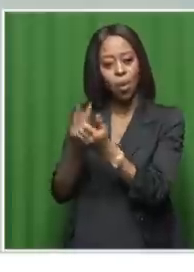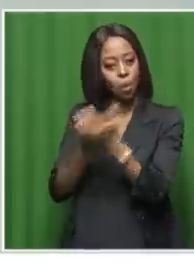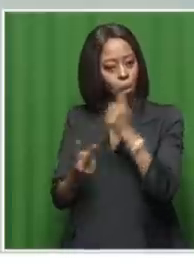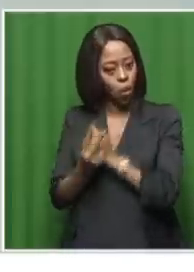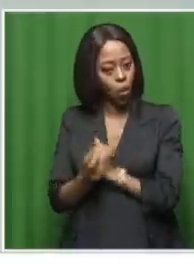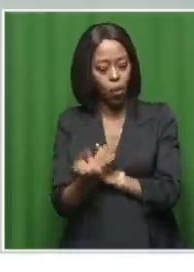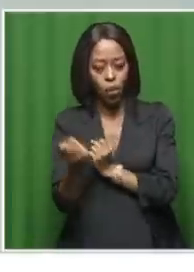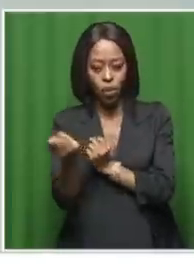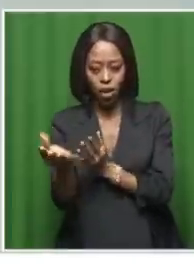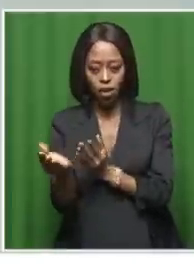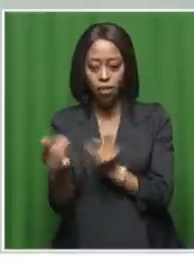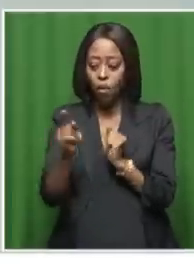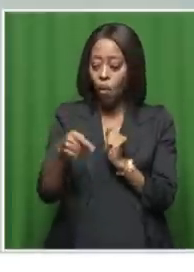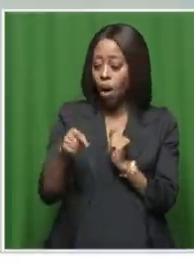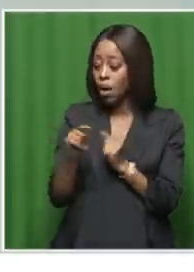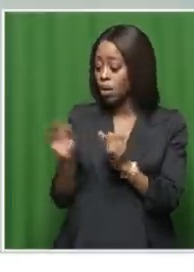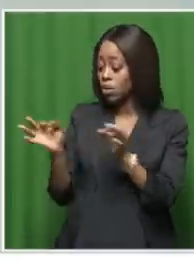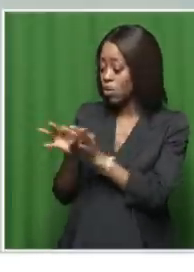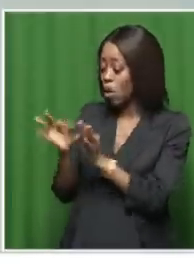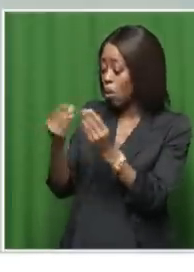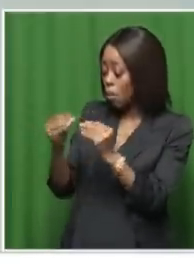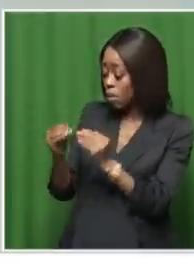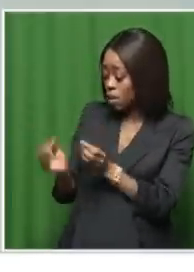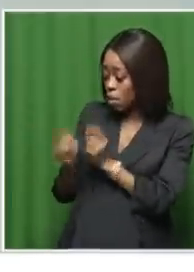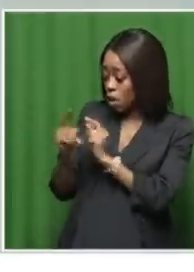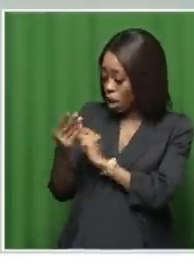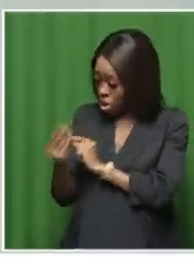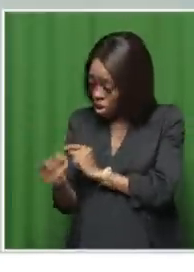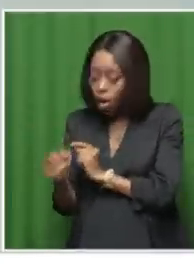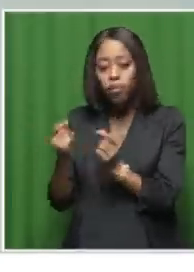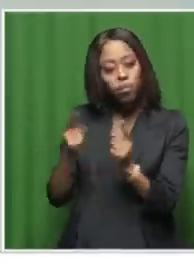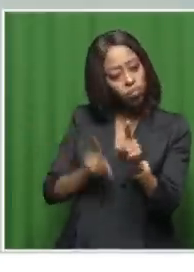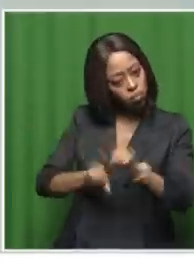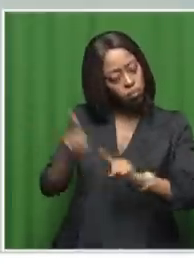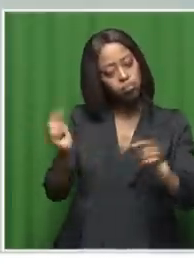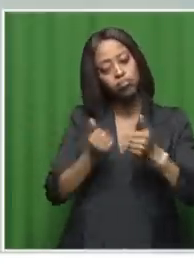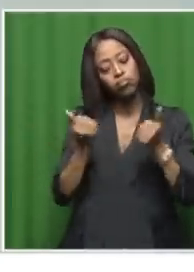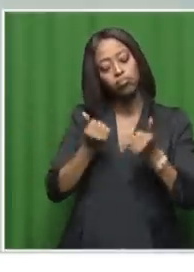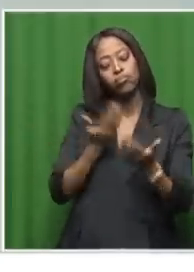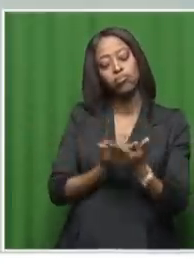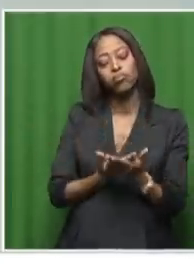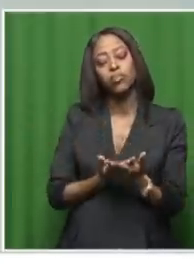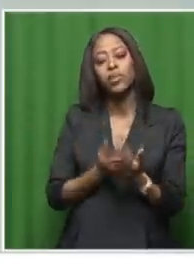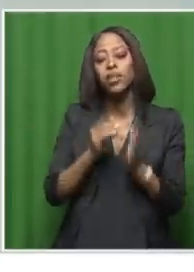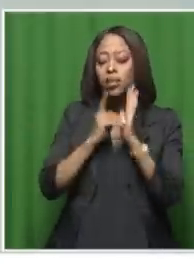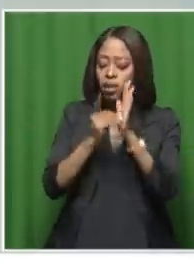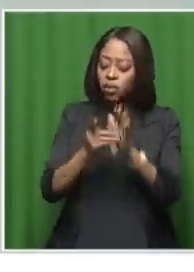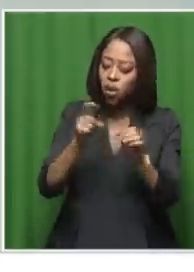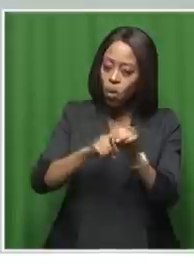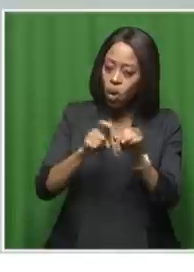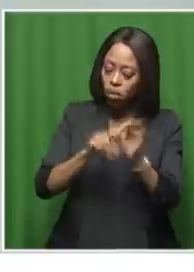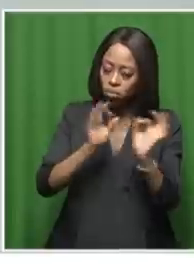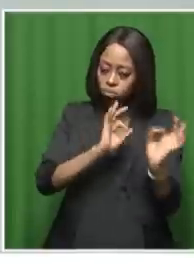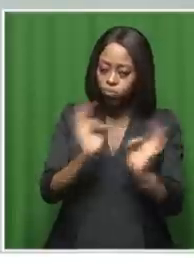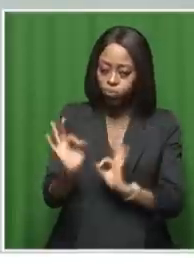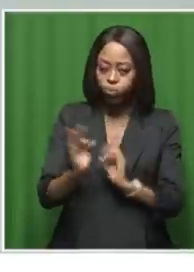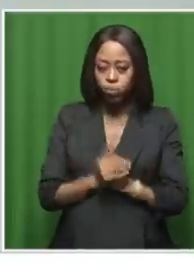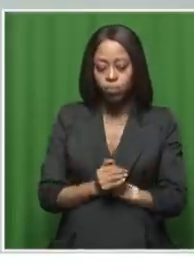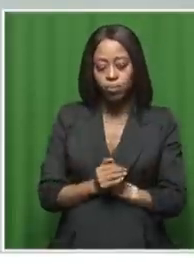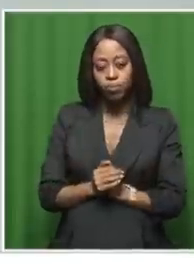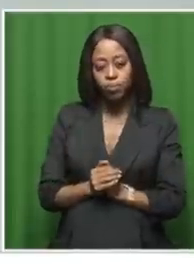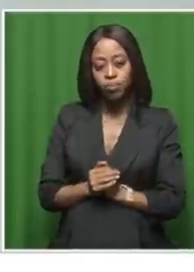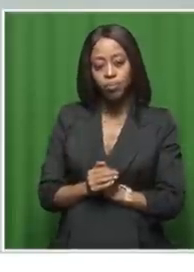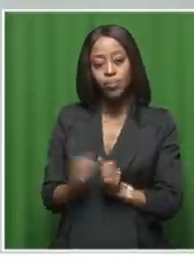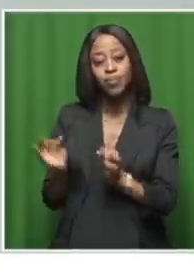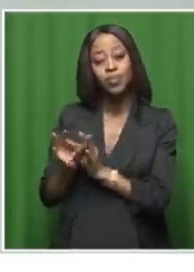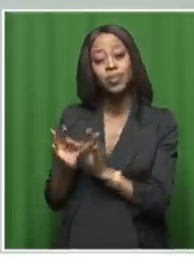that where SMMEs are given an opportunity, they're able to excel and deliver on quality as expected. The SMME